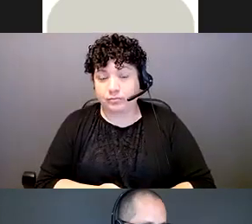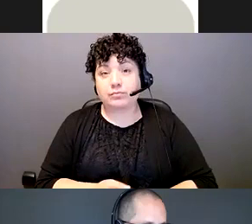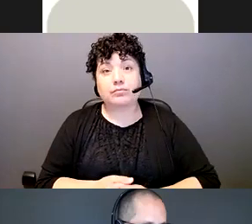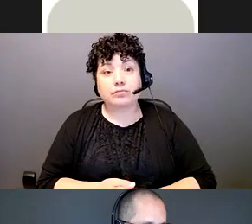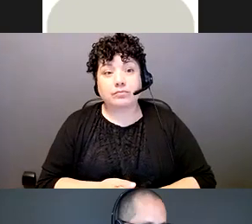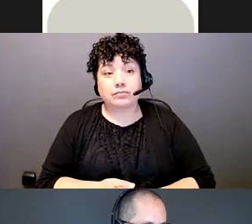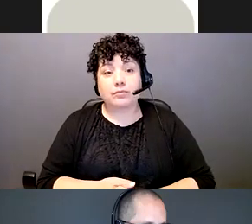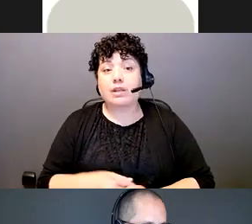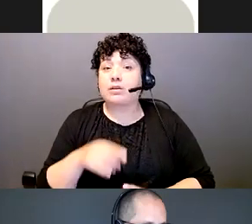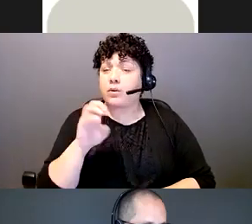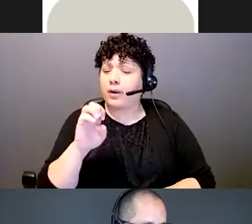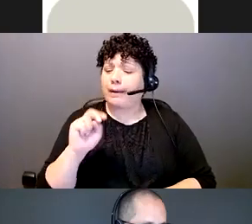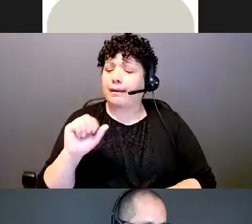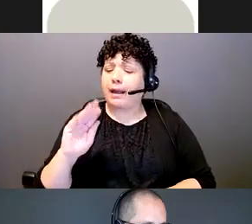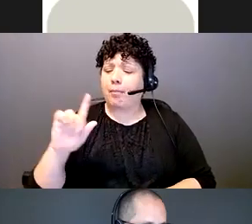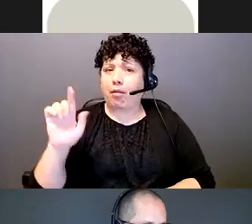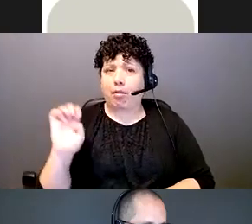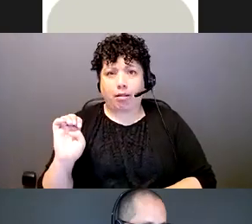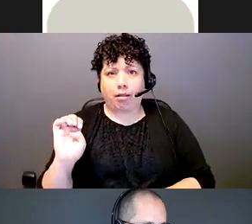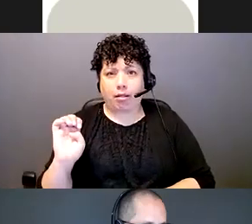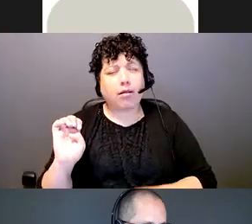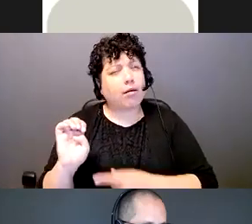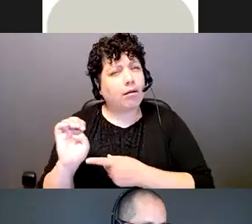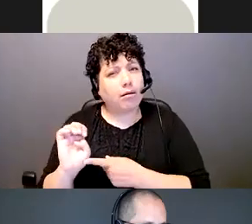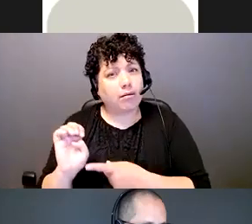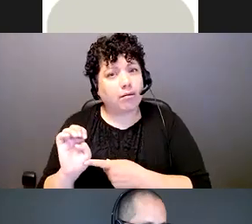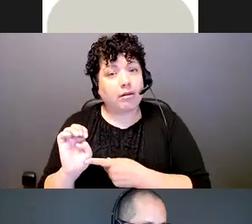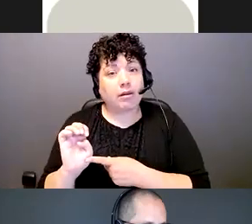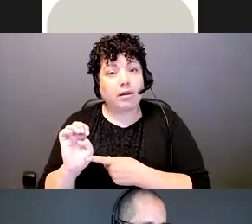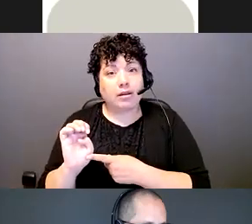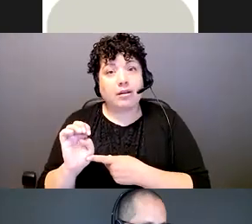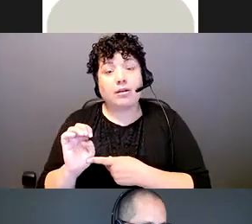enabling. Okay, so the enabling factor. So